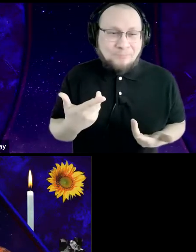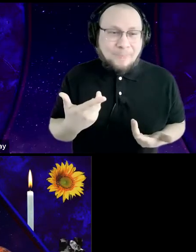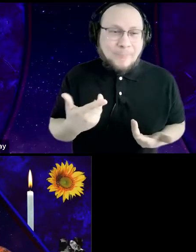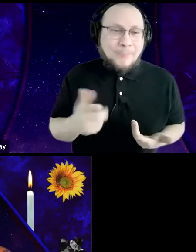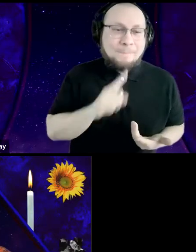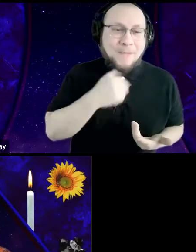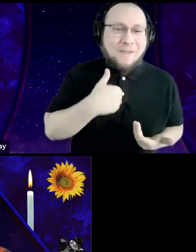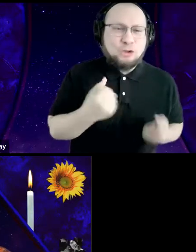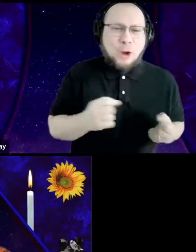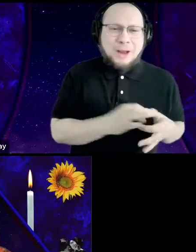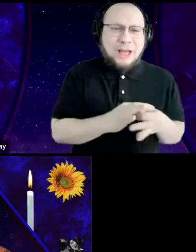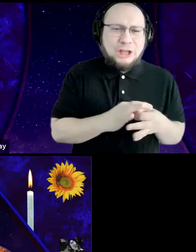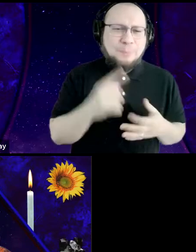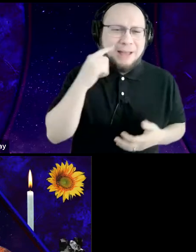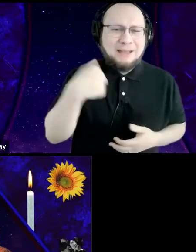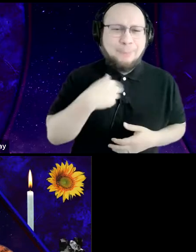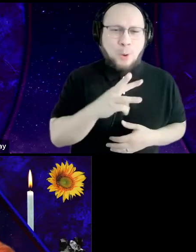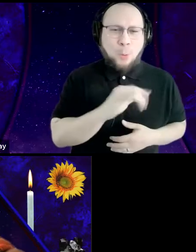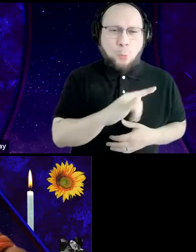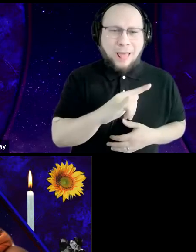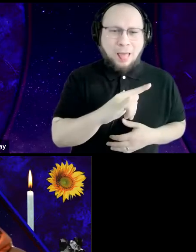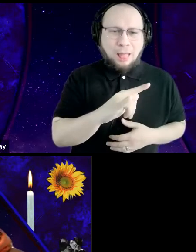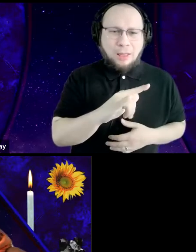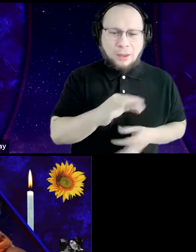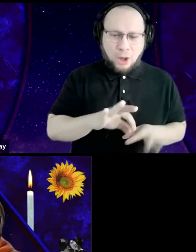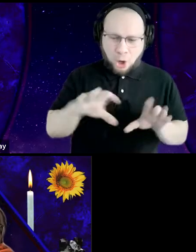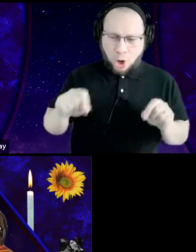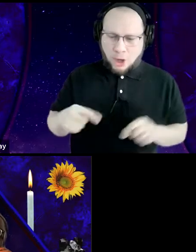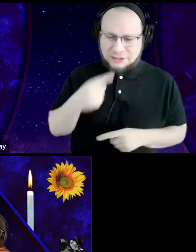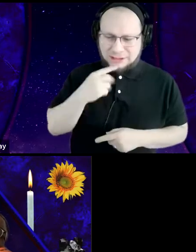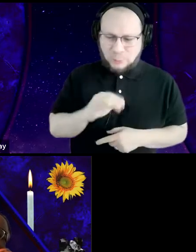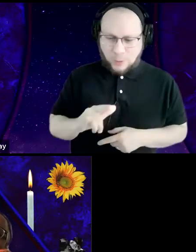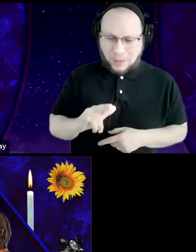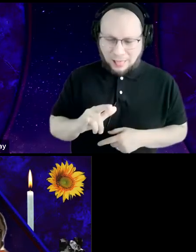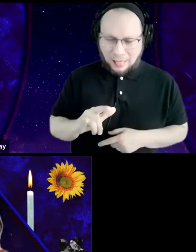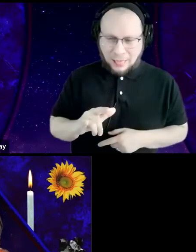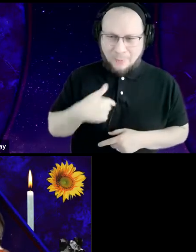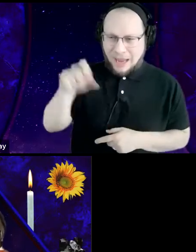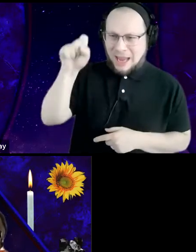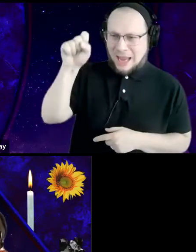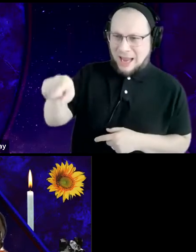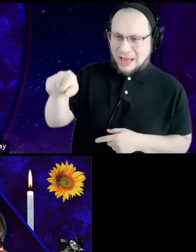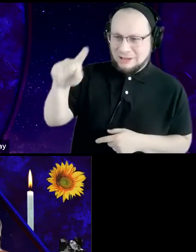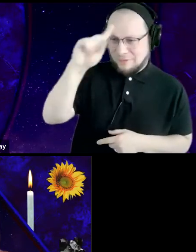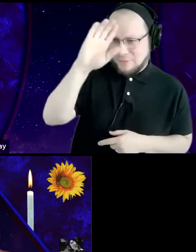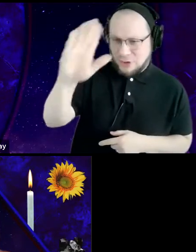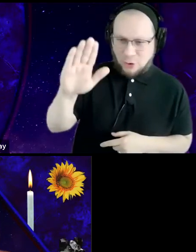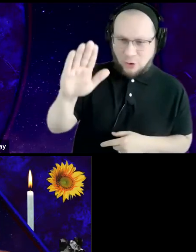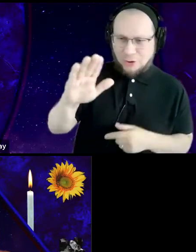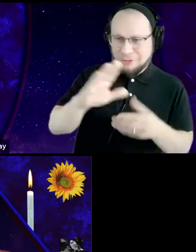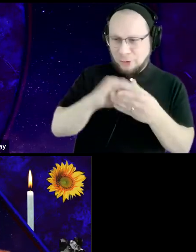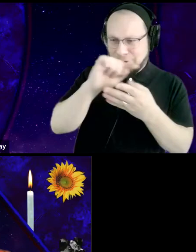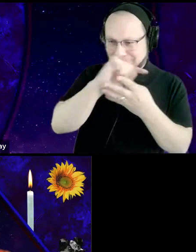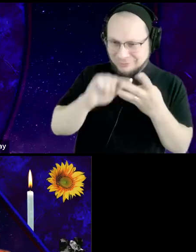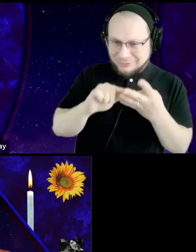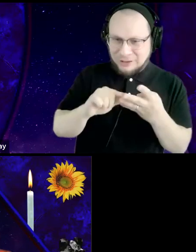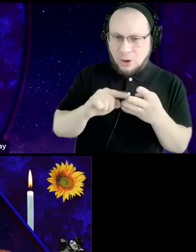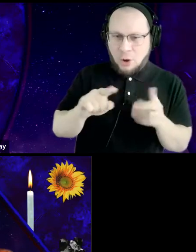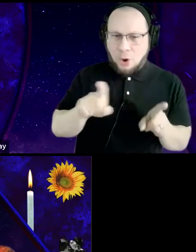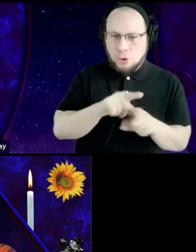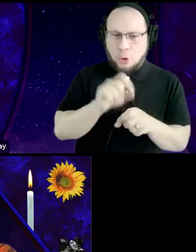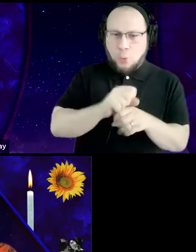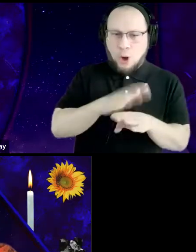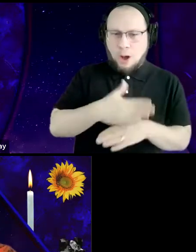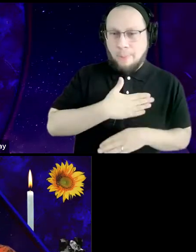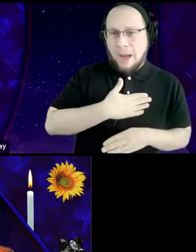Shakespeare because I think I'm like, yeah, we're Will and Will. And like, I ask you all these questions about this solo show because I'm working on my own solo show